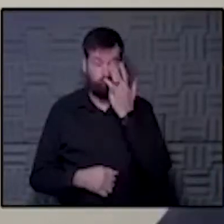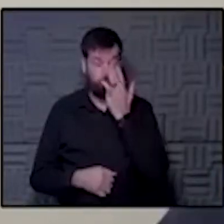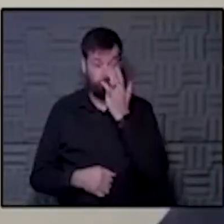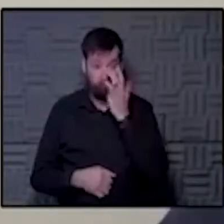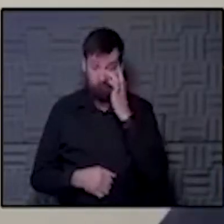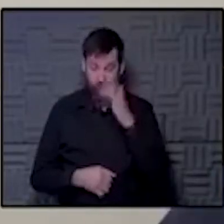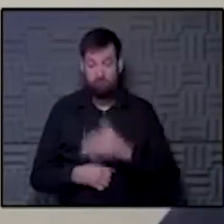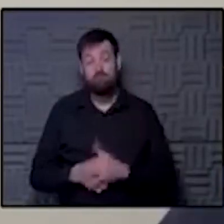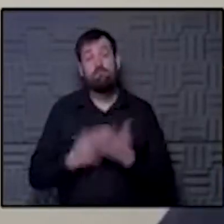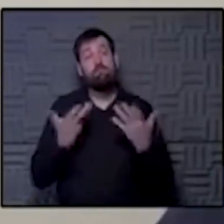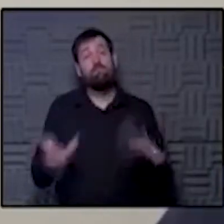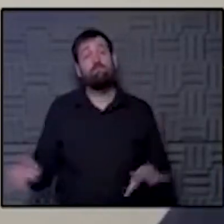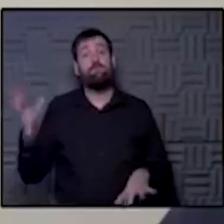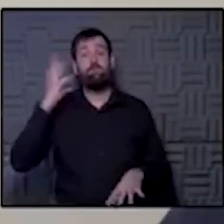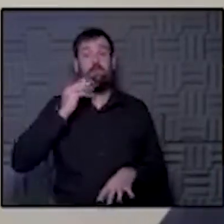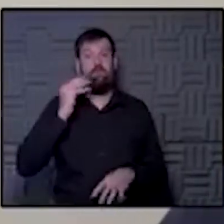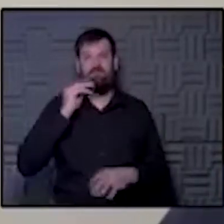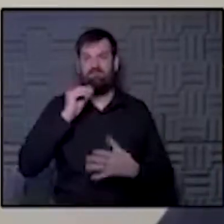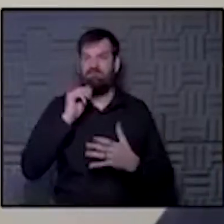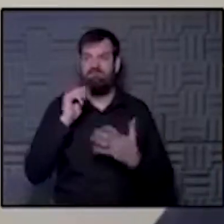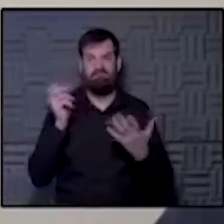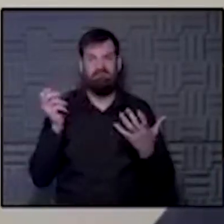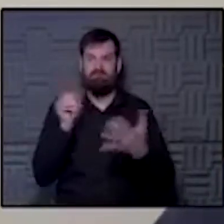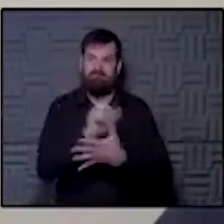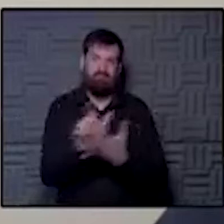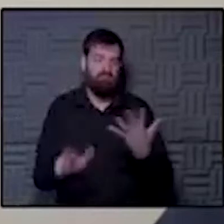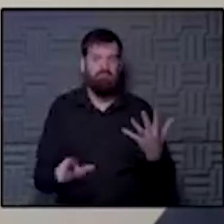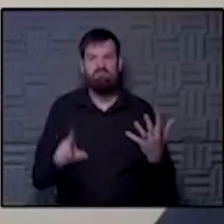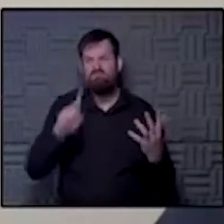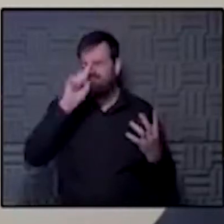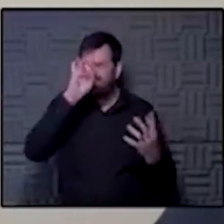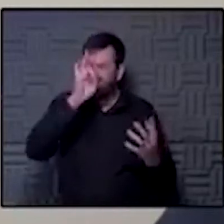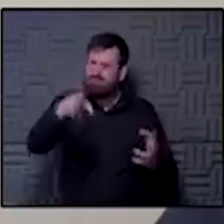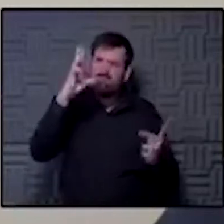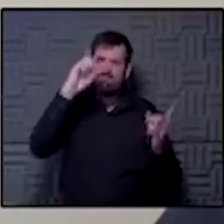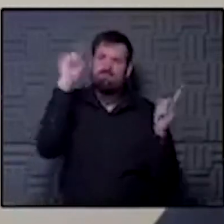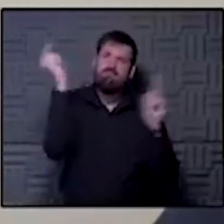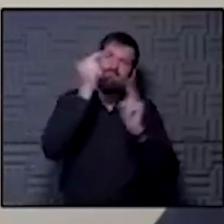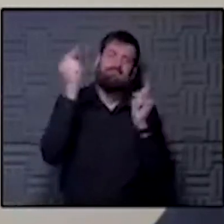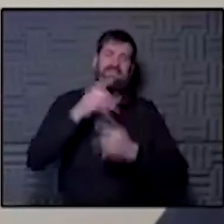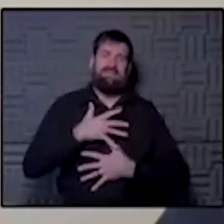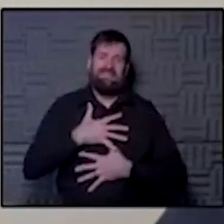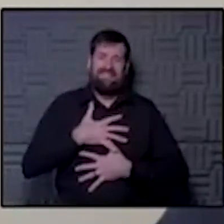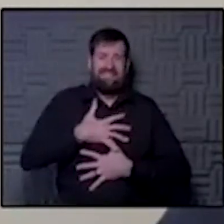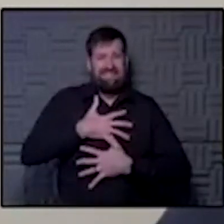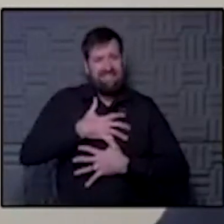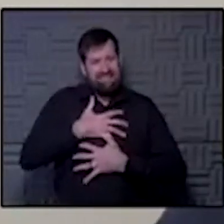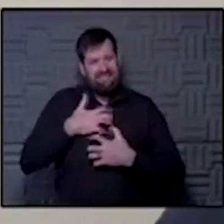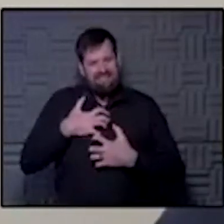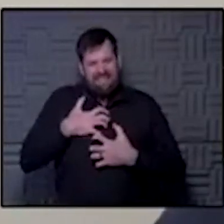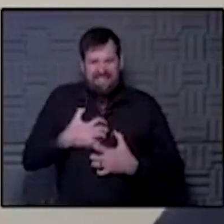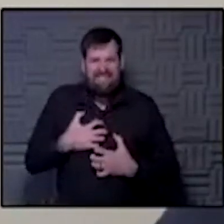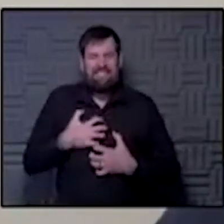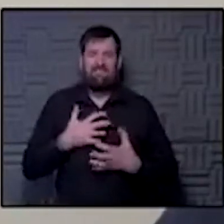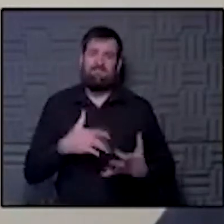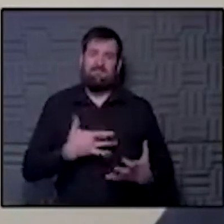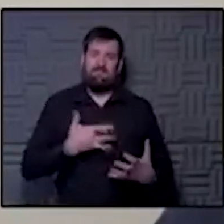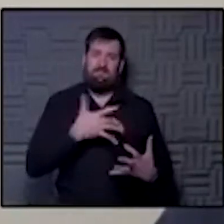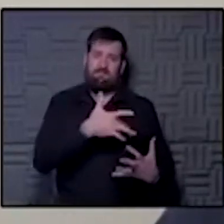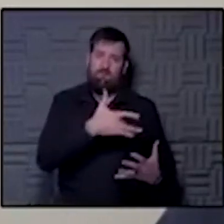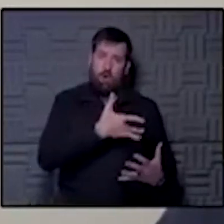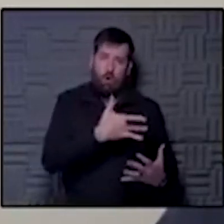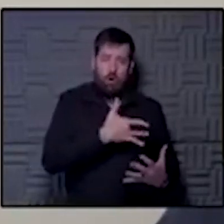I've experienced them all right now. Terrible headache, tightness in my chest. I felt like my heart was having